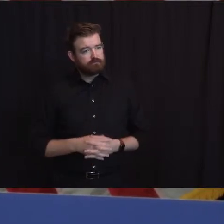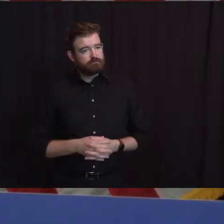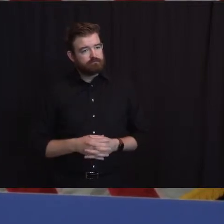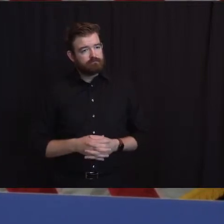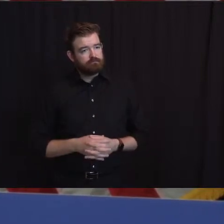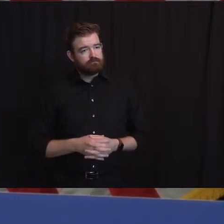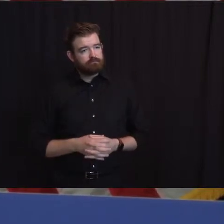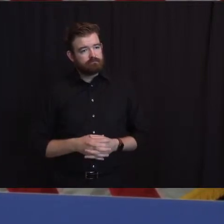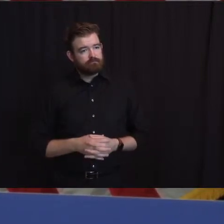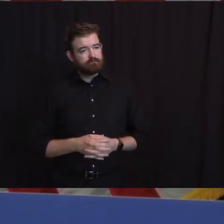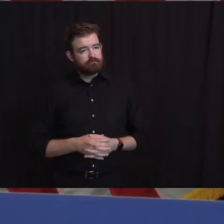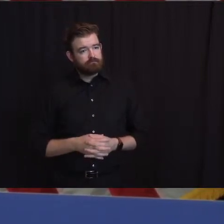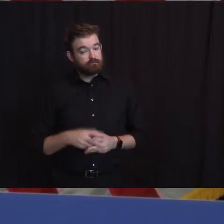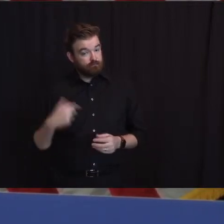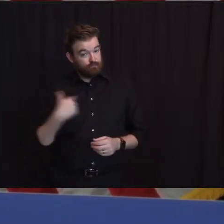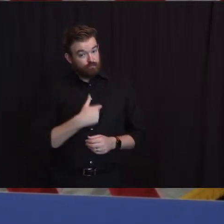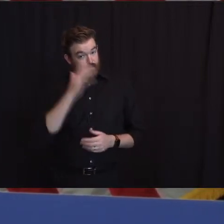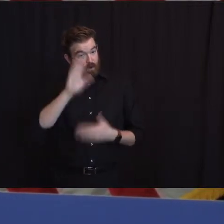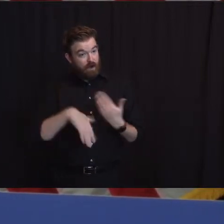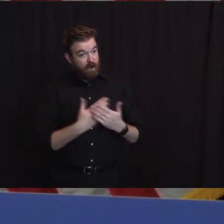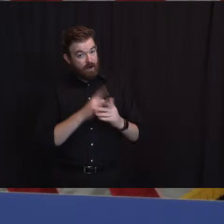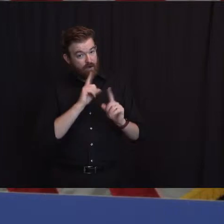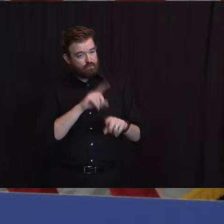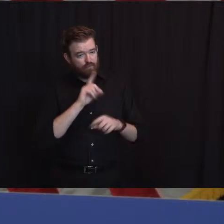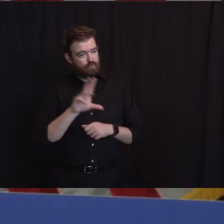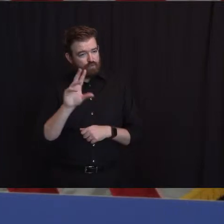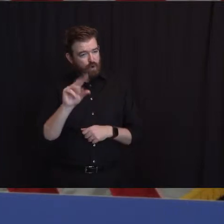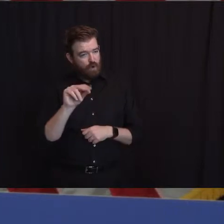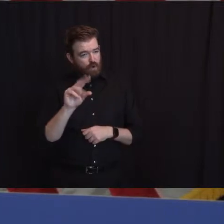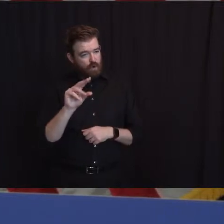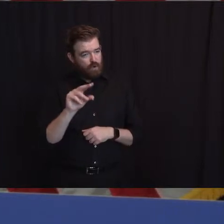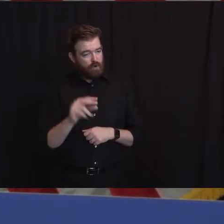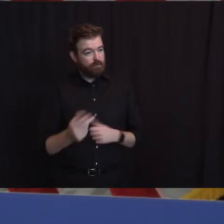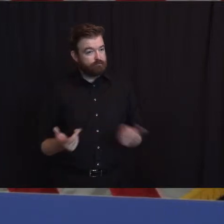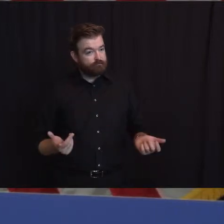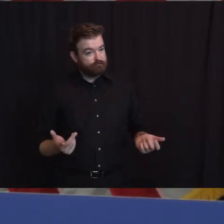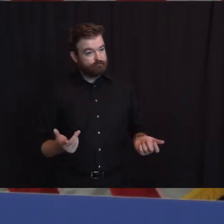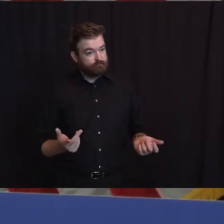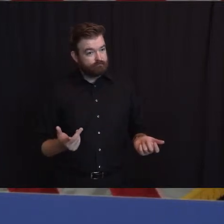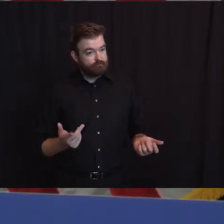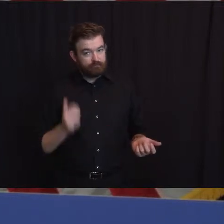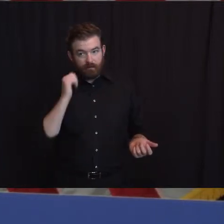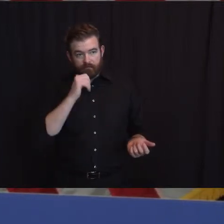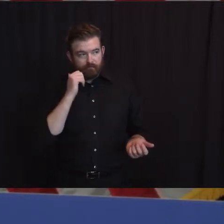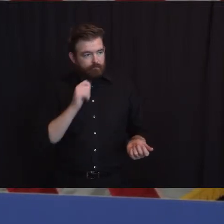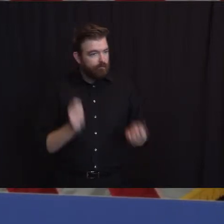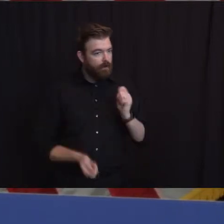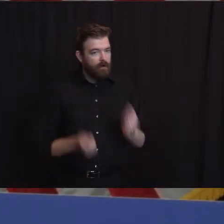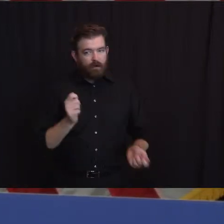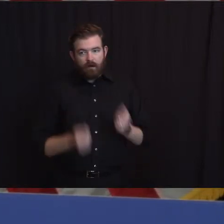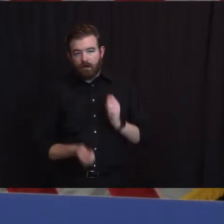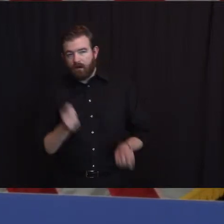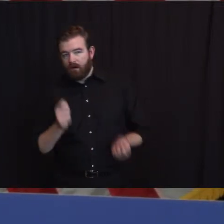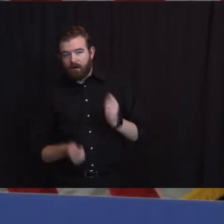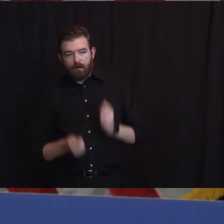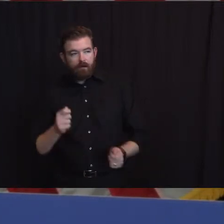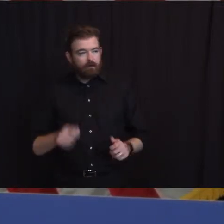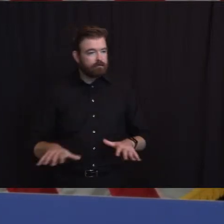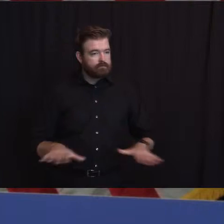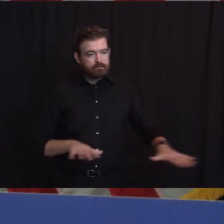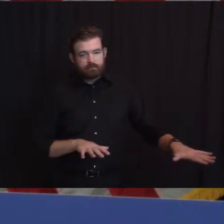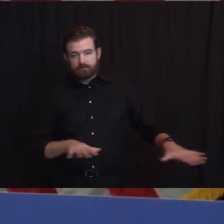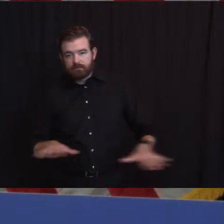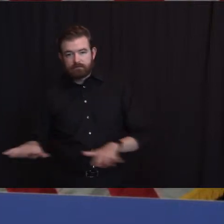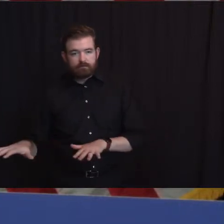evolving. Every day it evolves, and leadership has to make decisions without all the information available, and it's